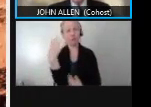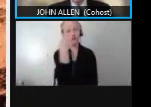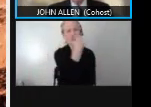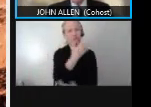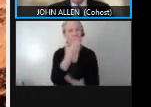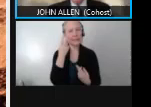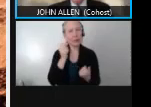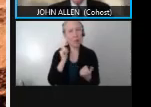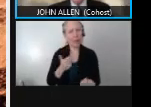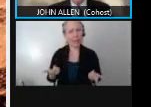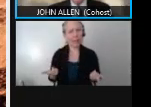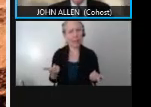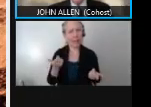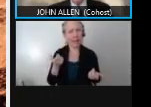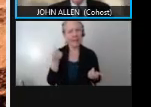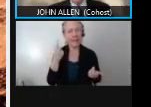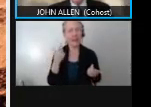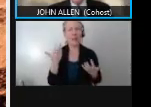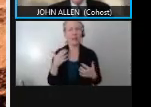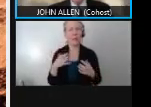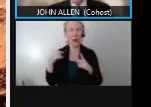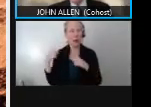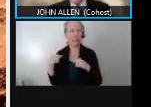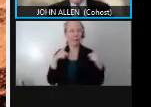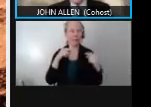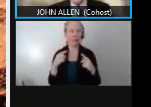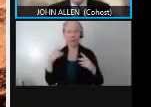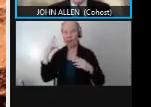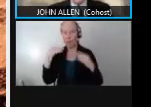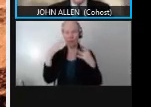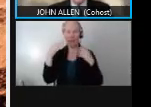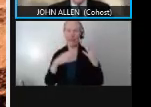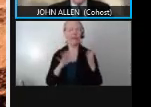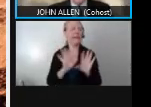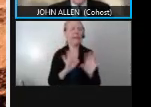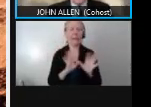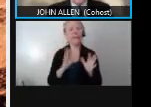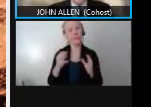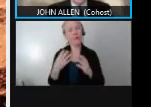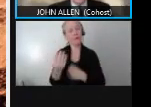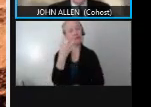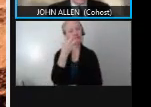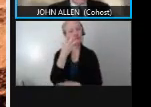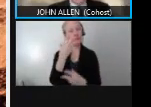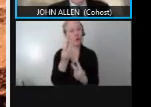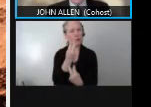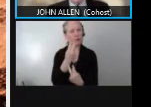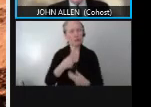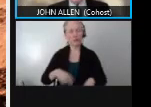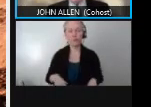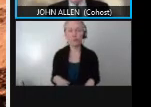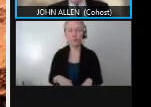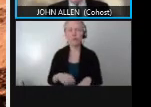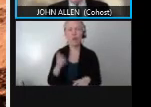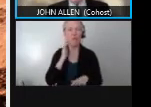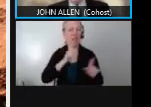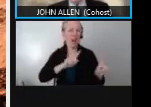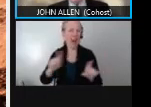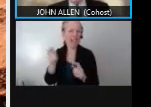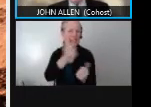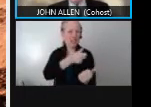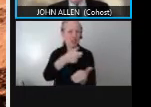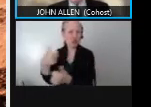will likely be directed to all of you at some point in time. I have back